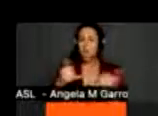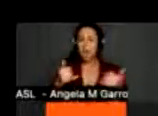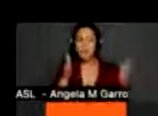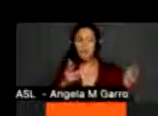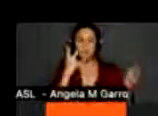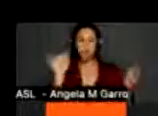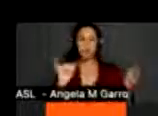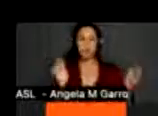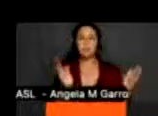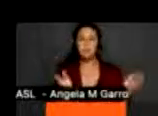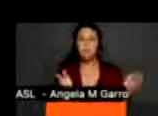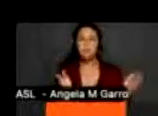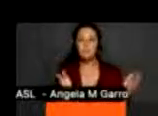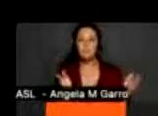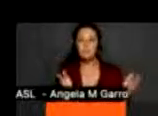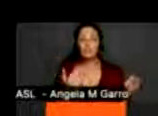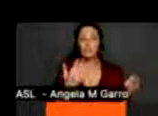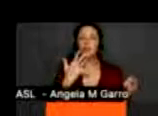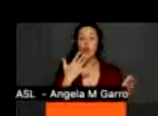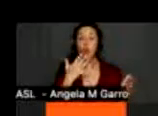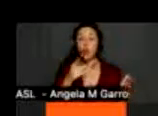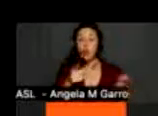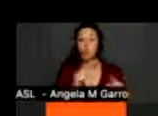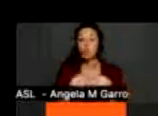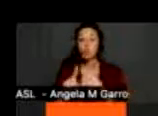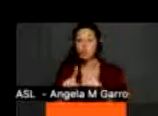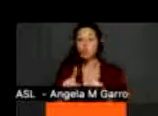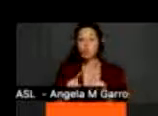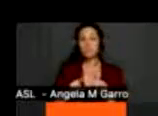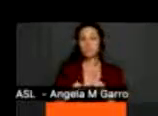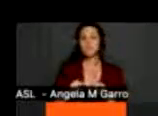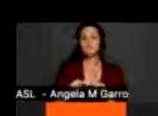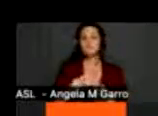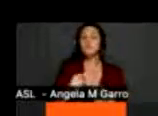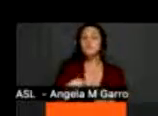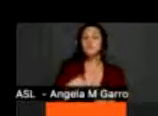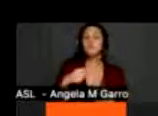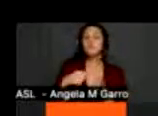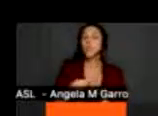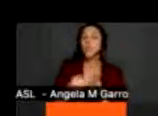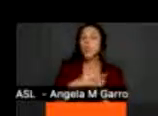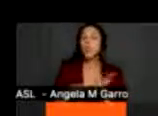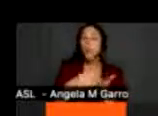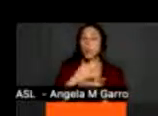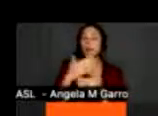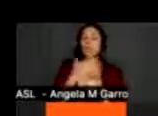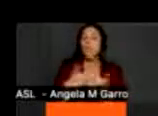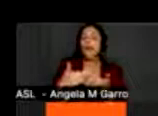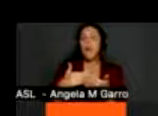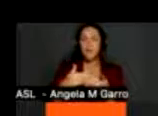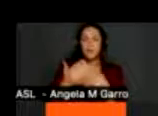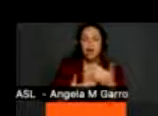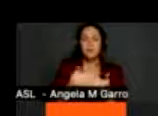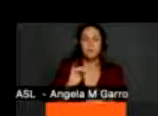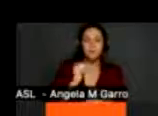look like. So the color coding indicates what part of the process is taking place, that green color being community